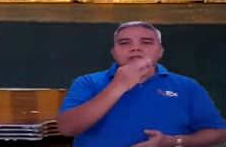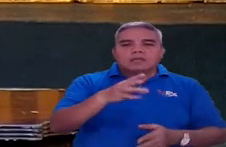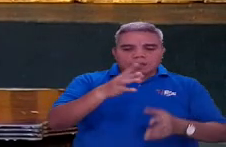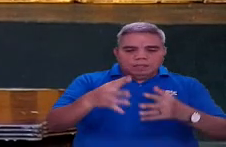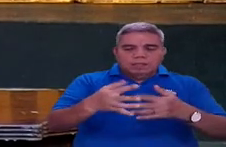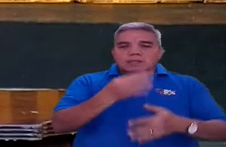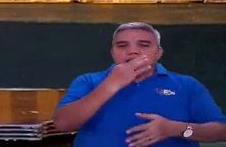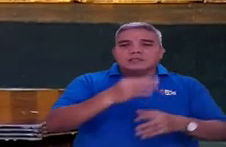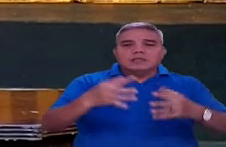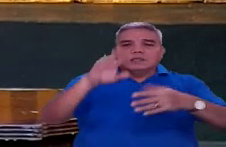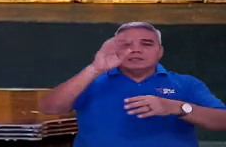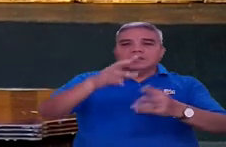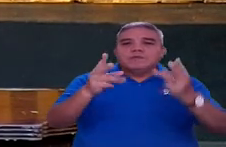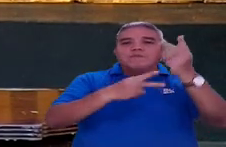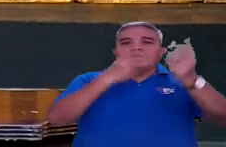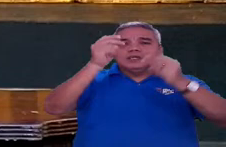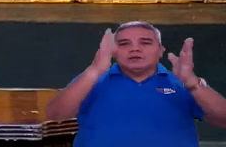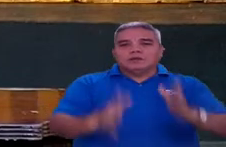kanila?